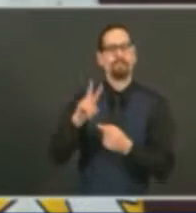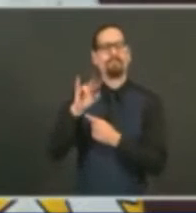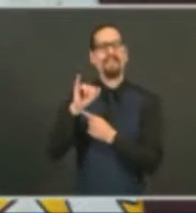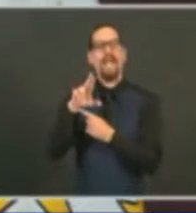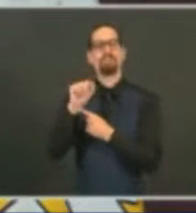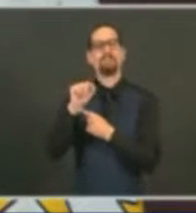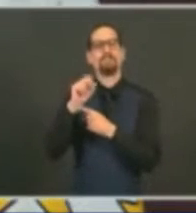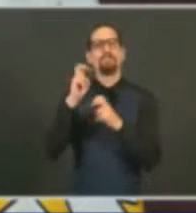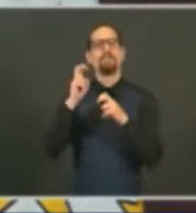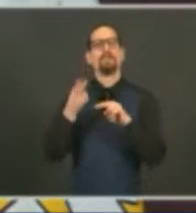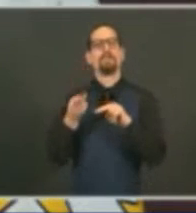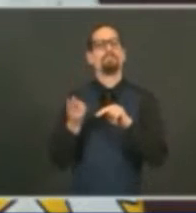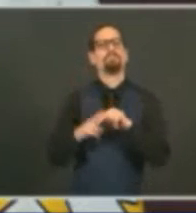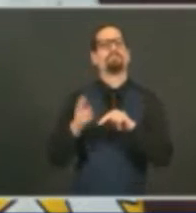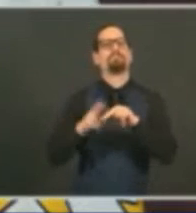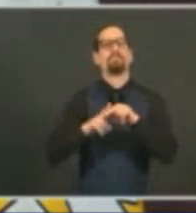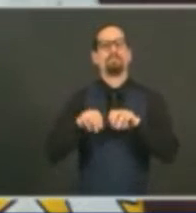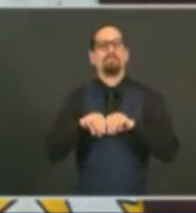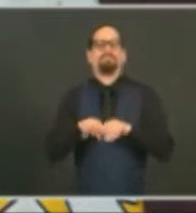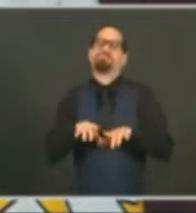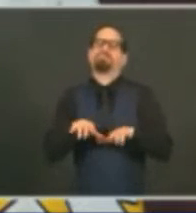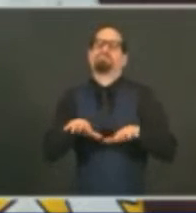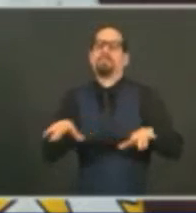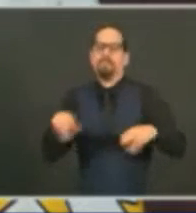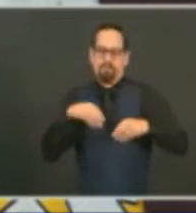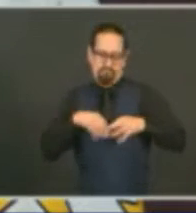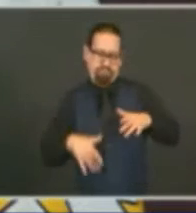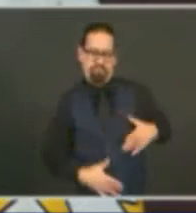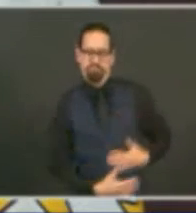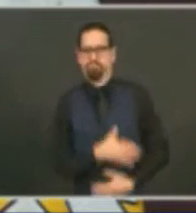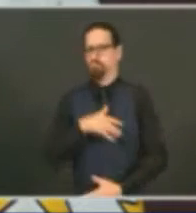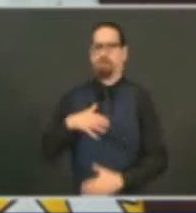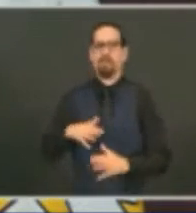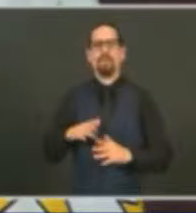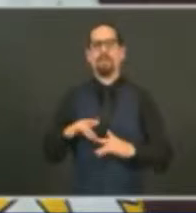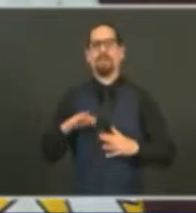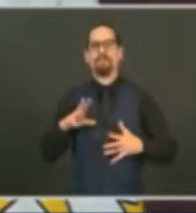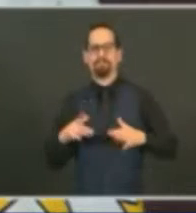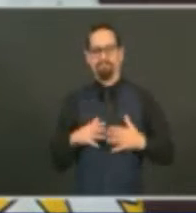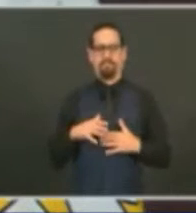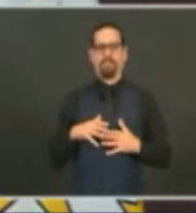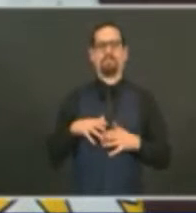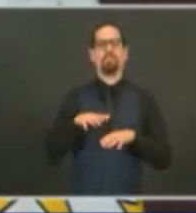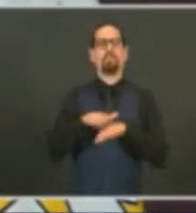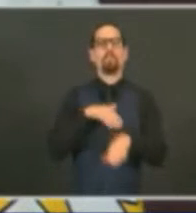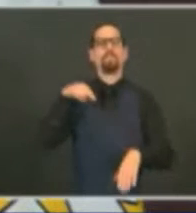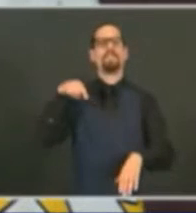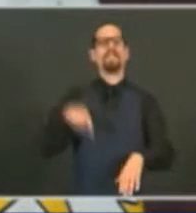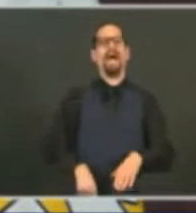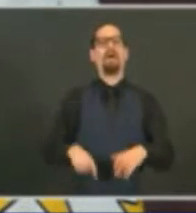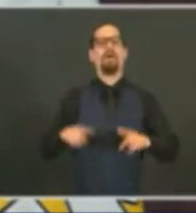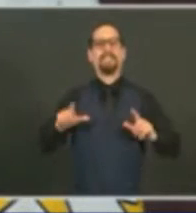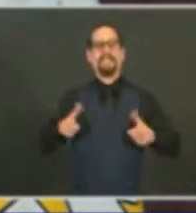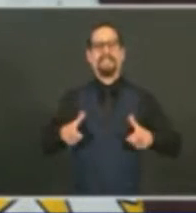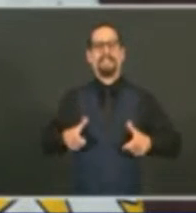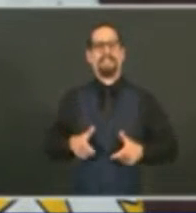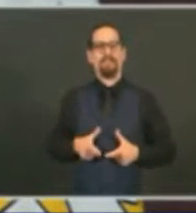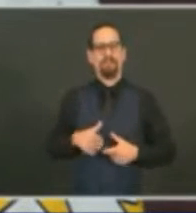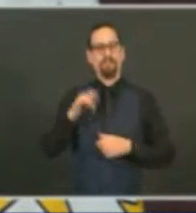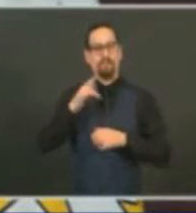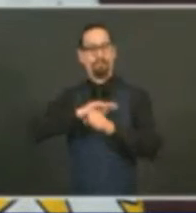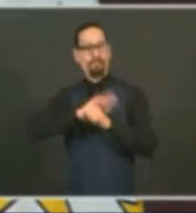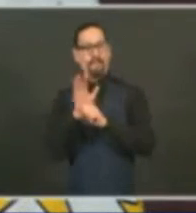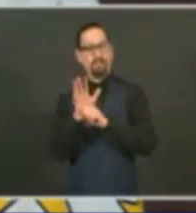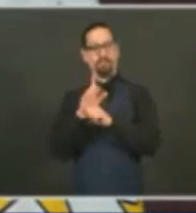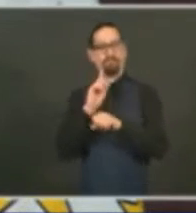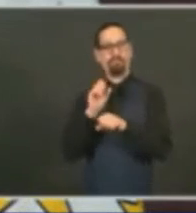effective in treating people with COVID-19 who are at high risk for progressing to severe illness.